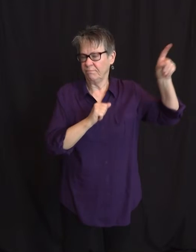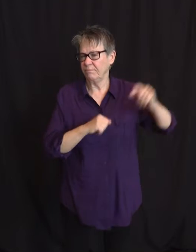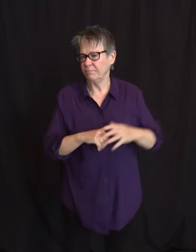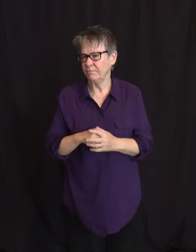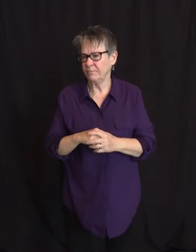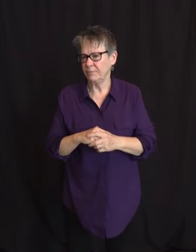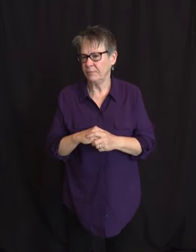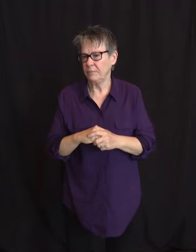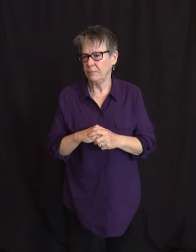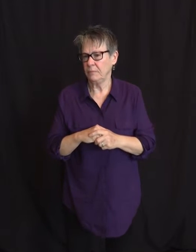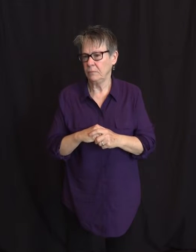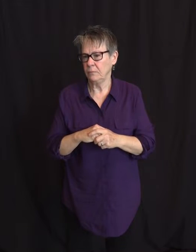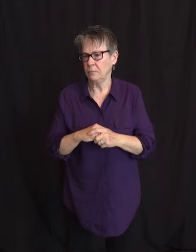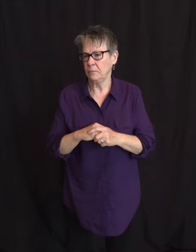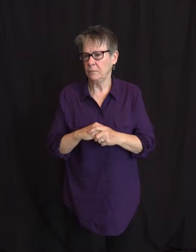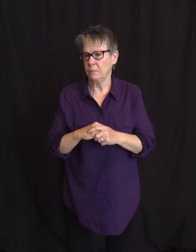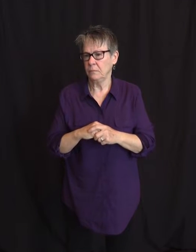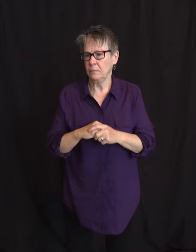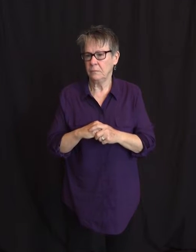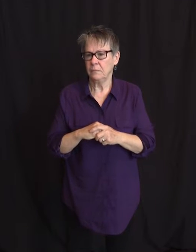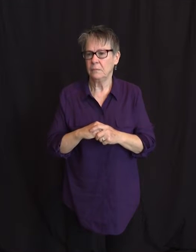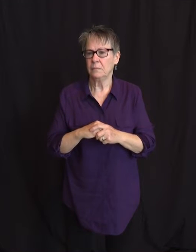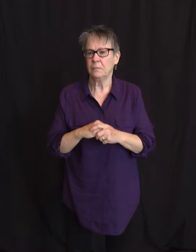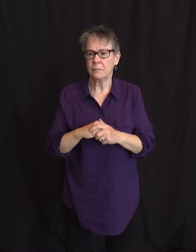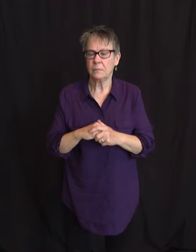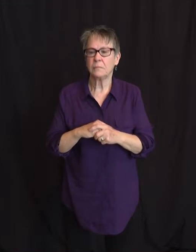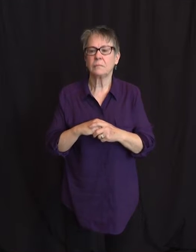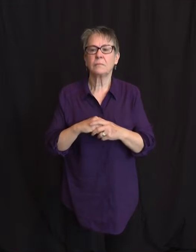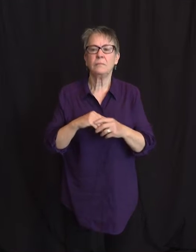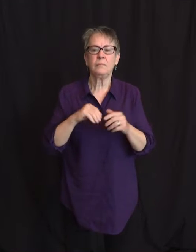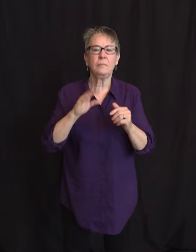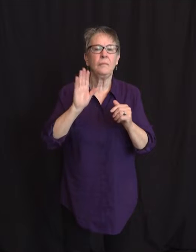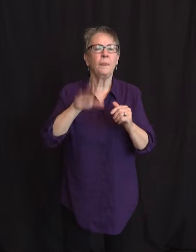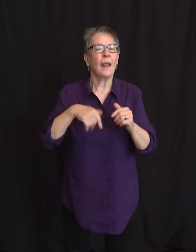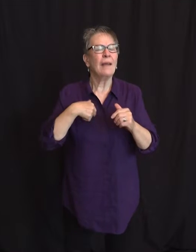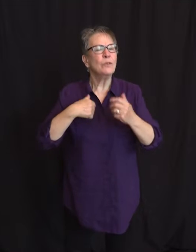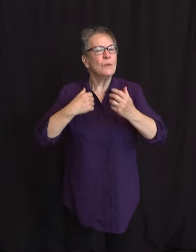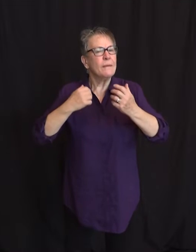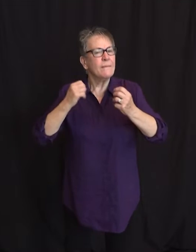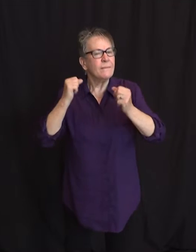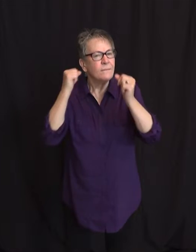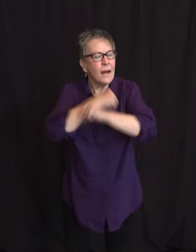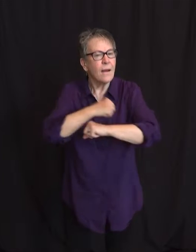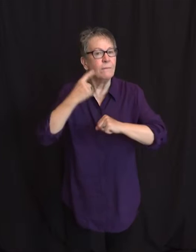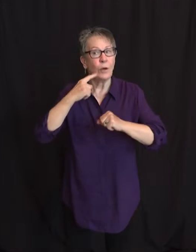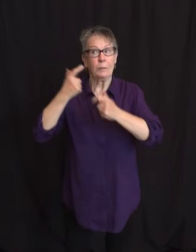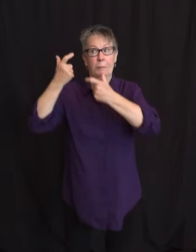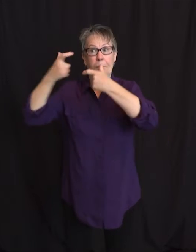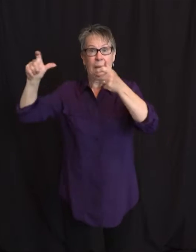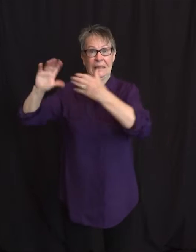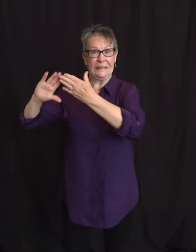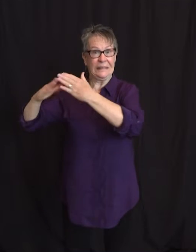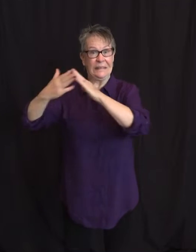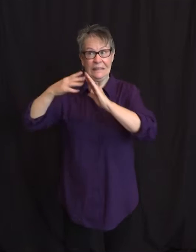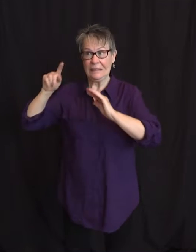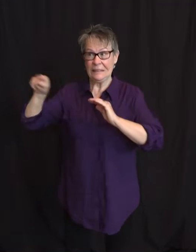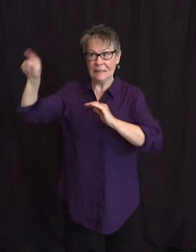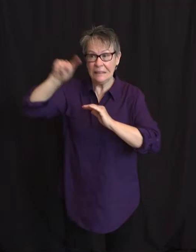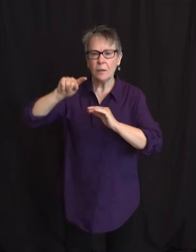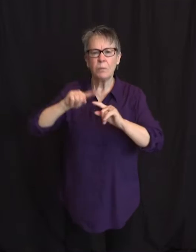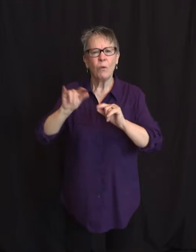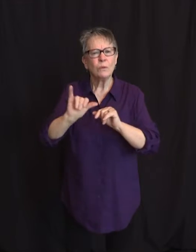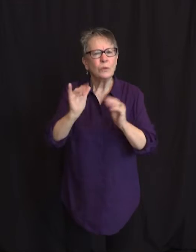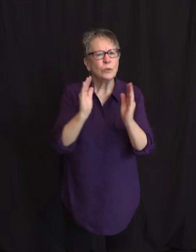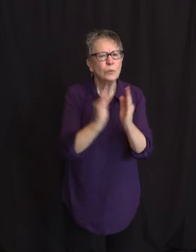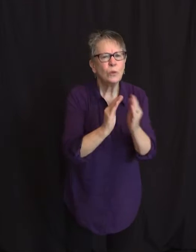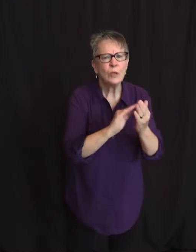towns. And you've heard how this has gotten partisan in Washington over the last several days. This will be the main issue we are debating